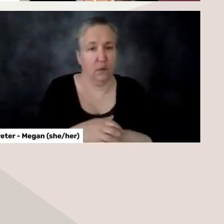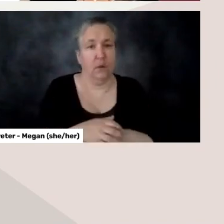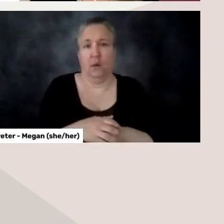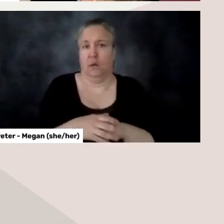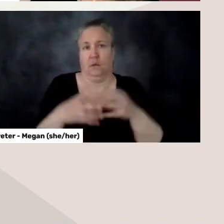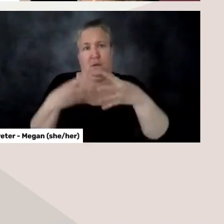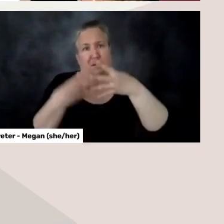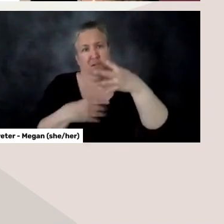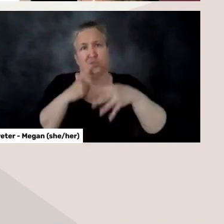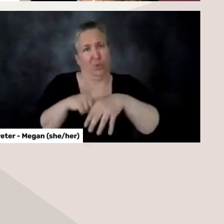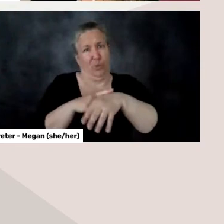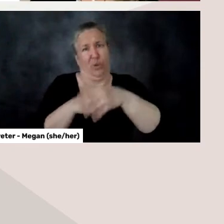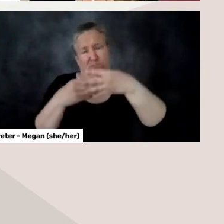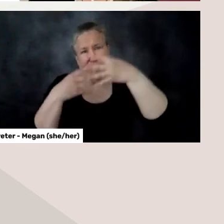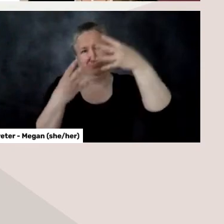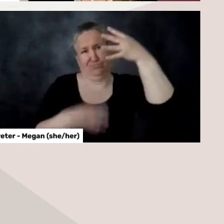list.